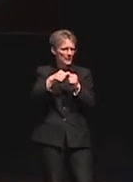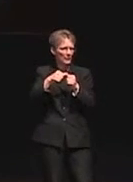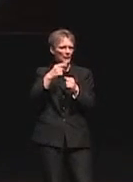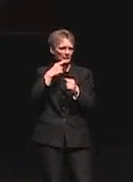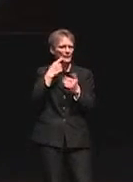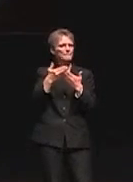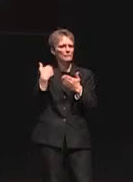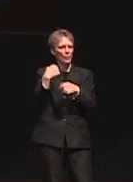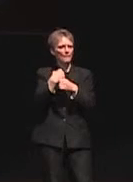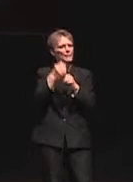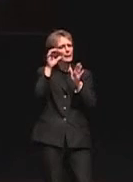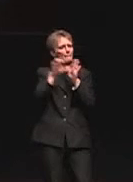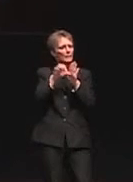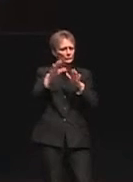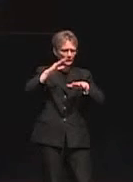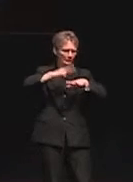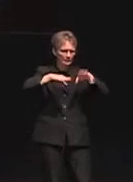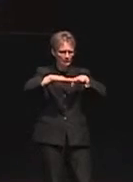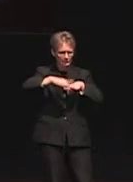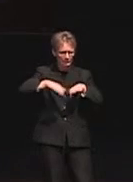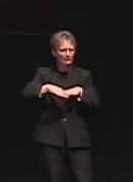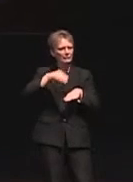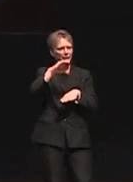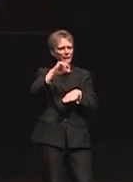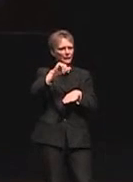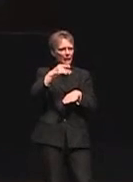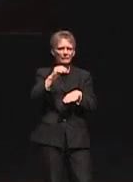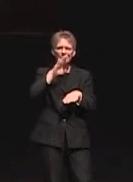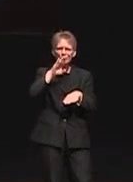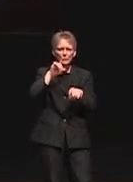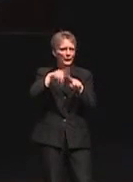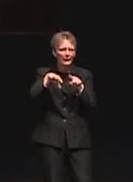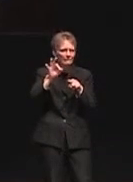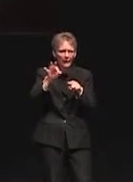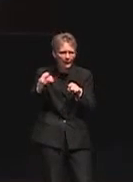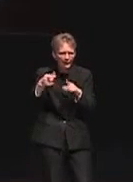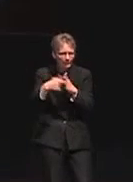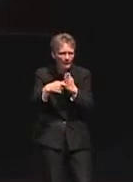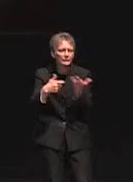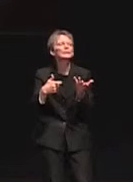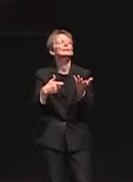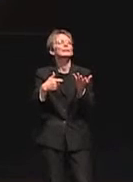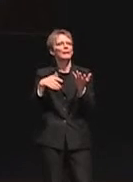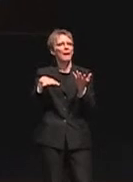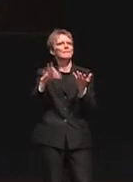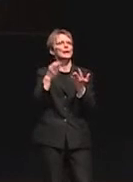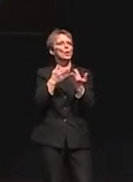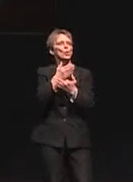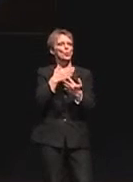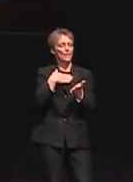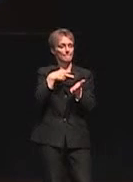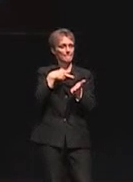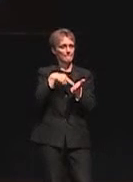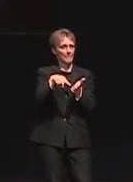find pictures that I needed in my work, and I found out with my body of dance that I photographed over the past 35 years, my